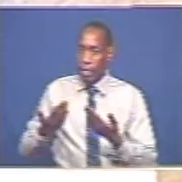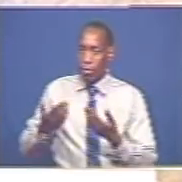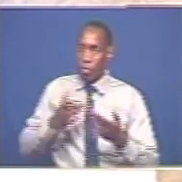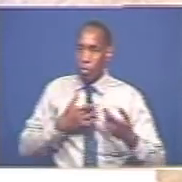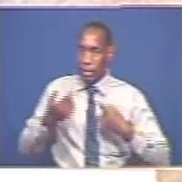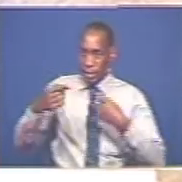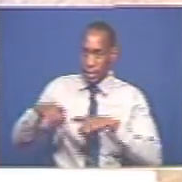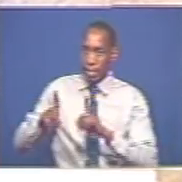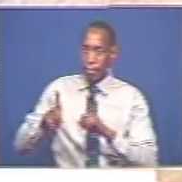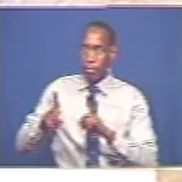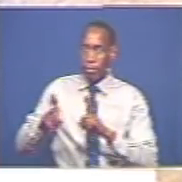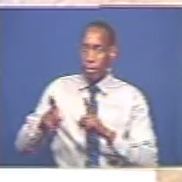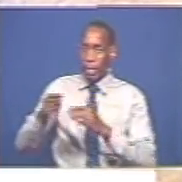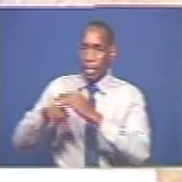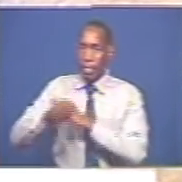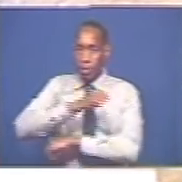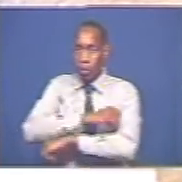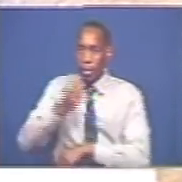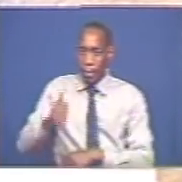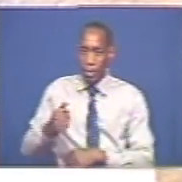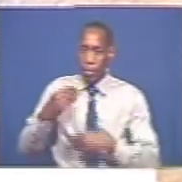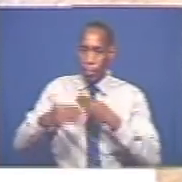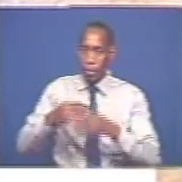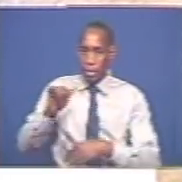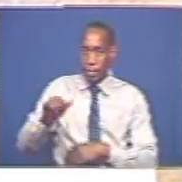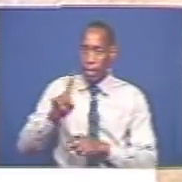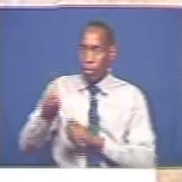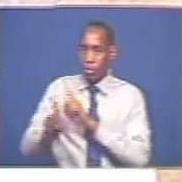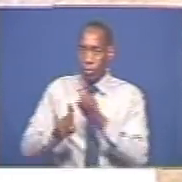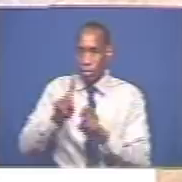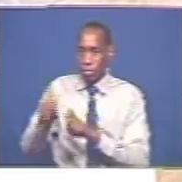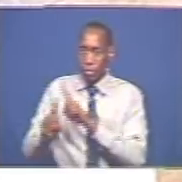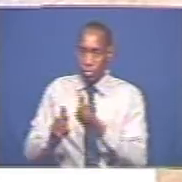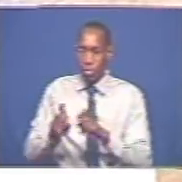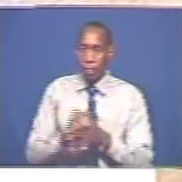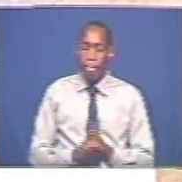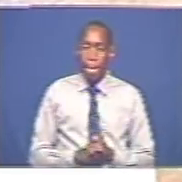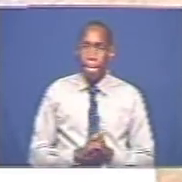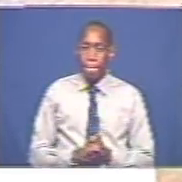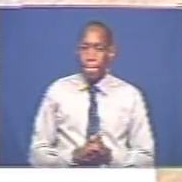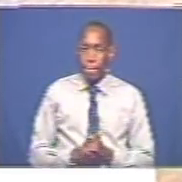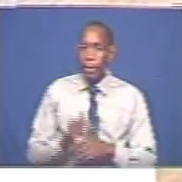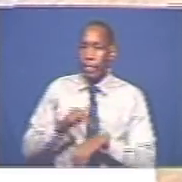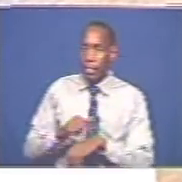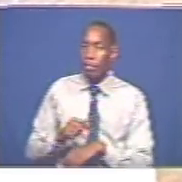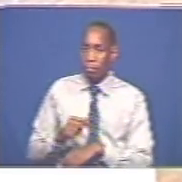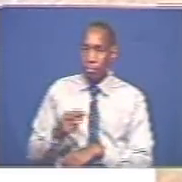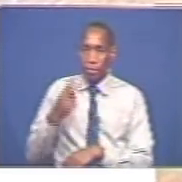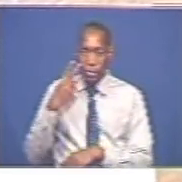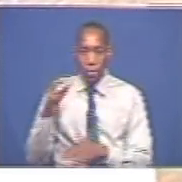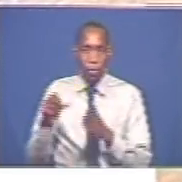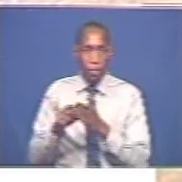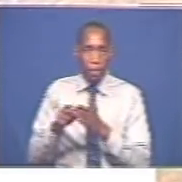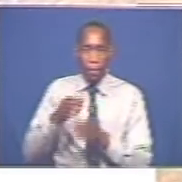not being in school? How so in the process of him asking all these questions, that is when he realized that the problem was not